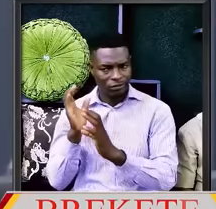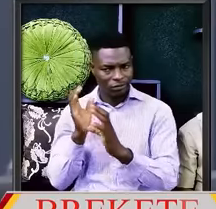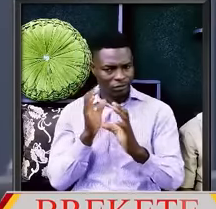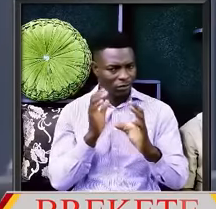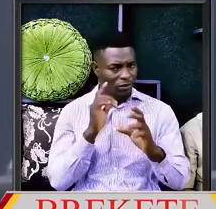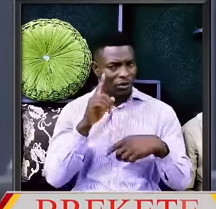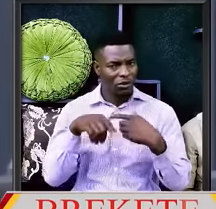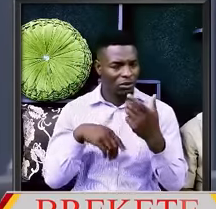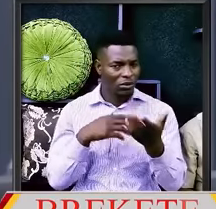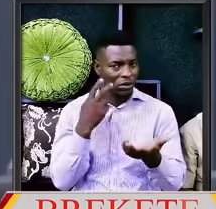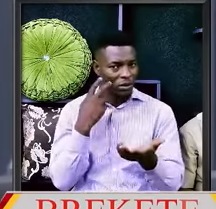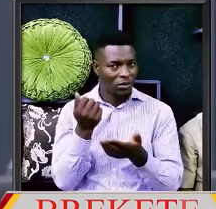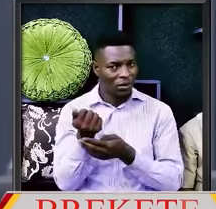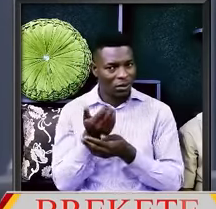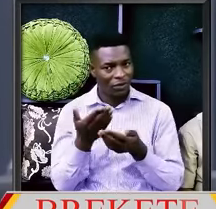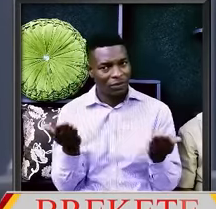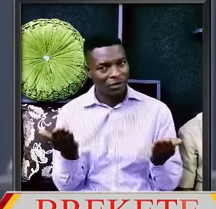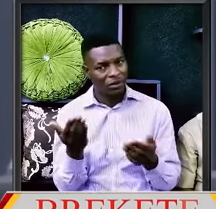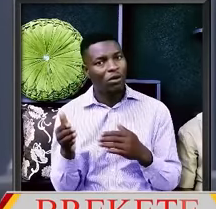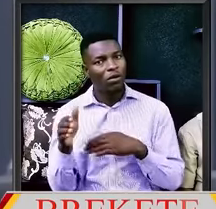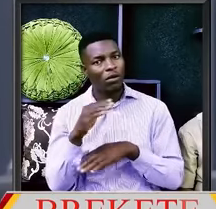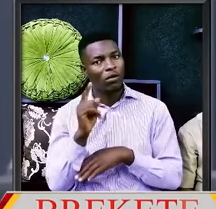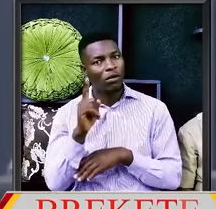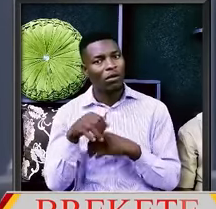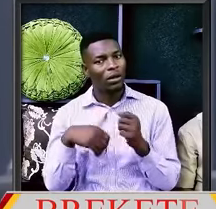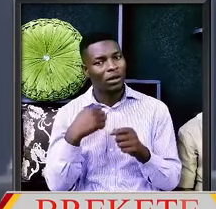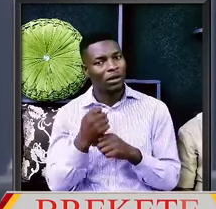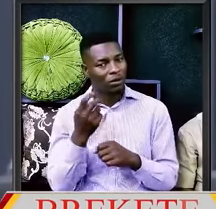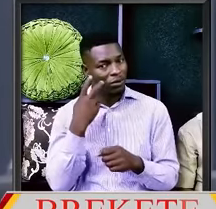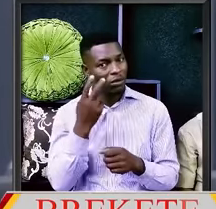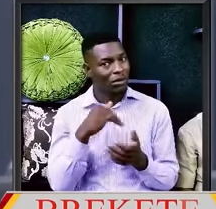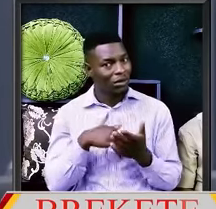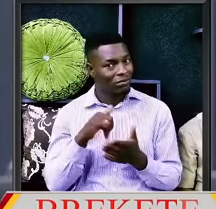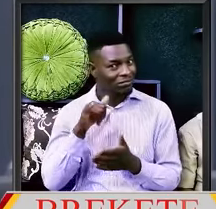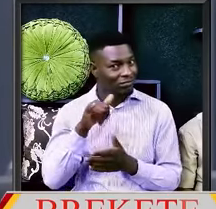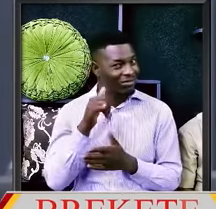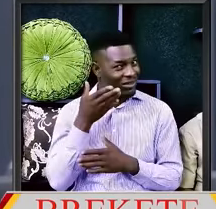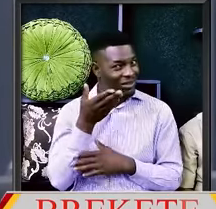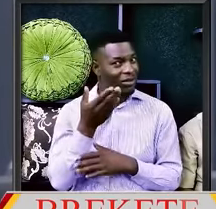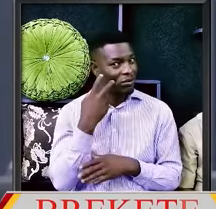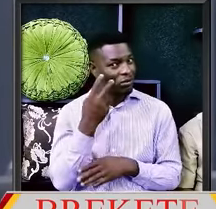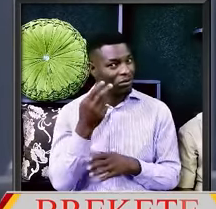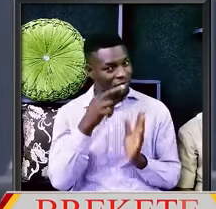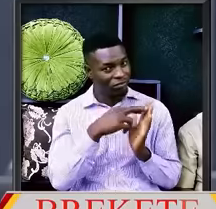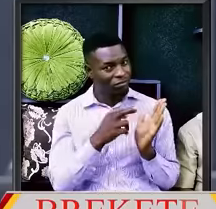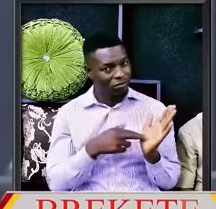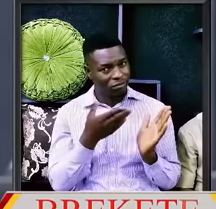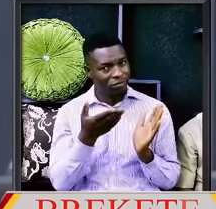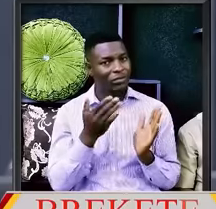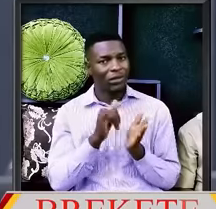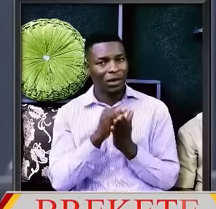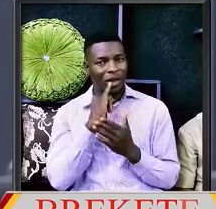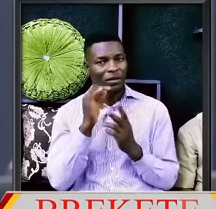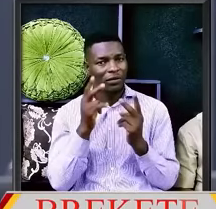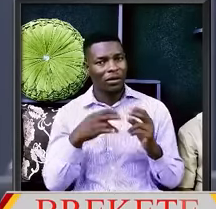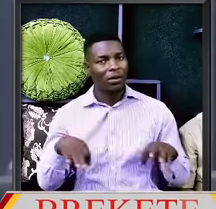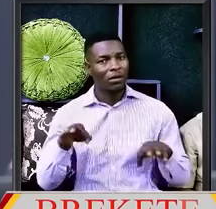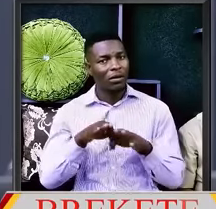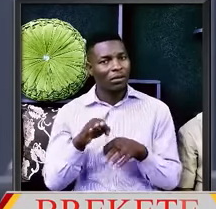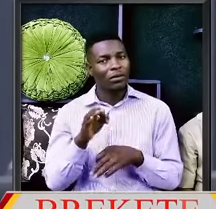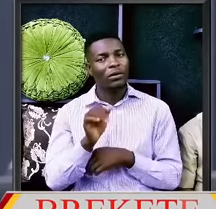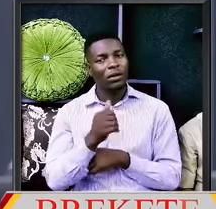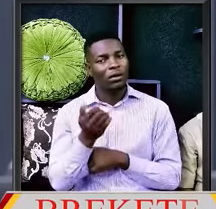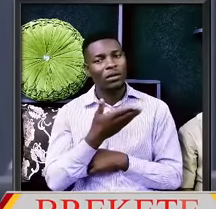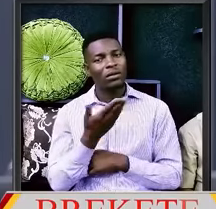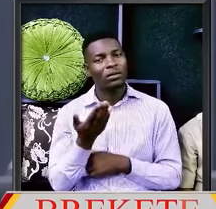see everything, almost 1 year, which he don't pass, he go see out there, he go see the record. That was very important. And another thing they go